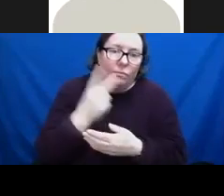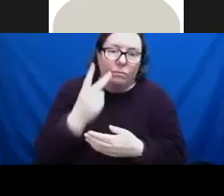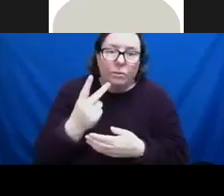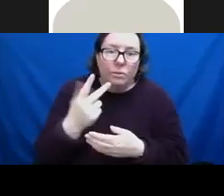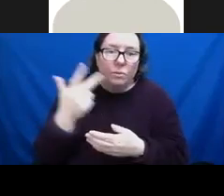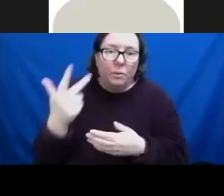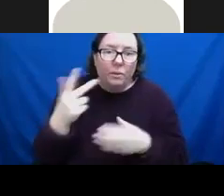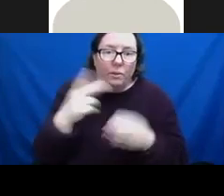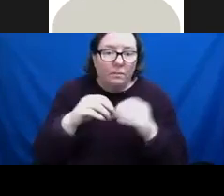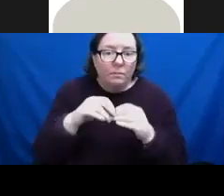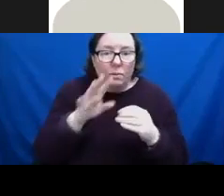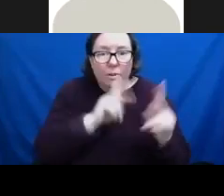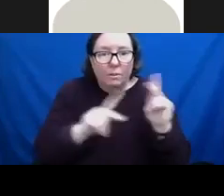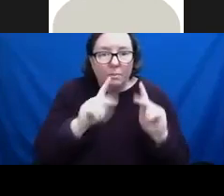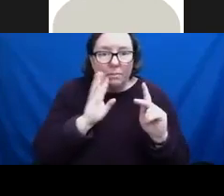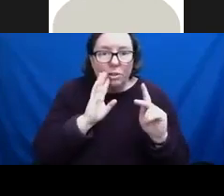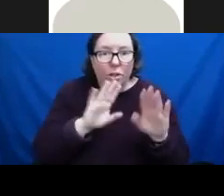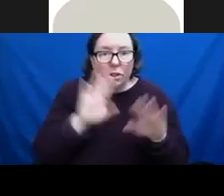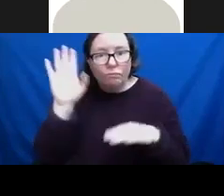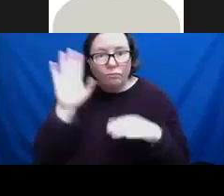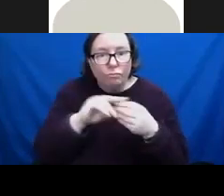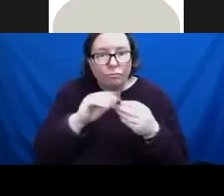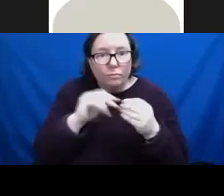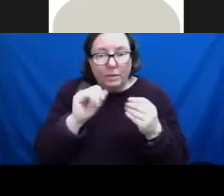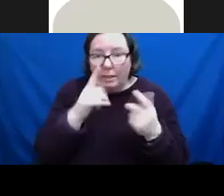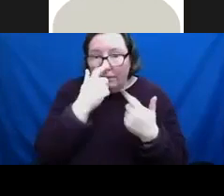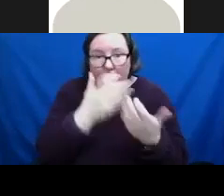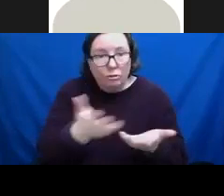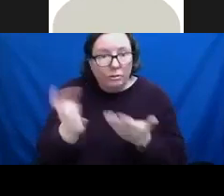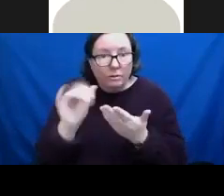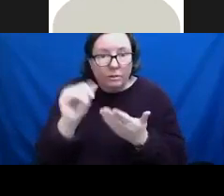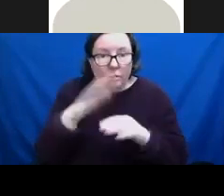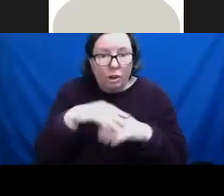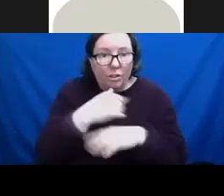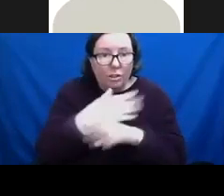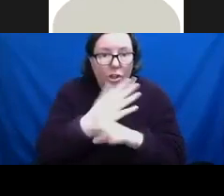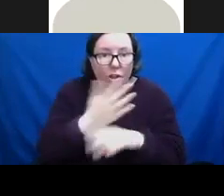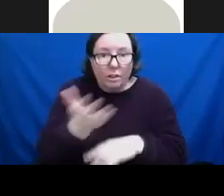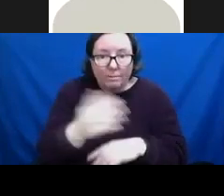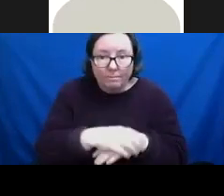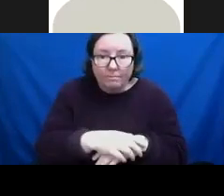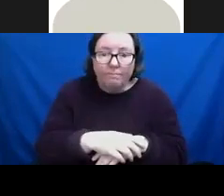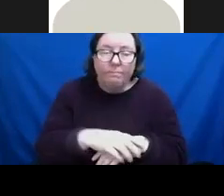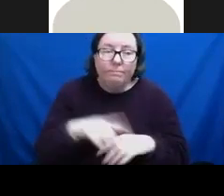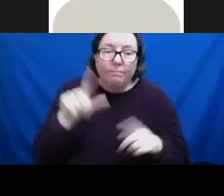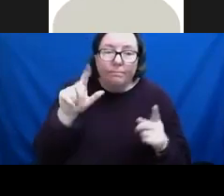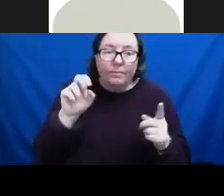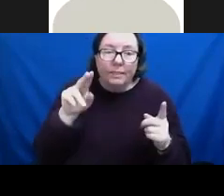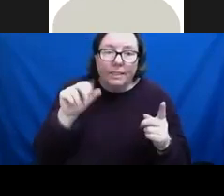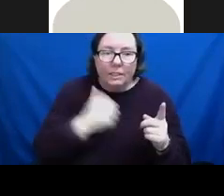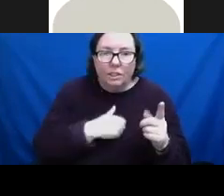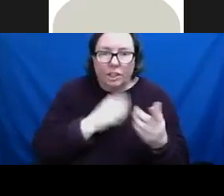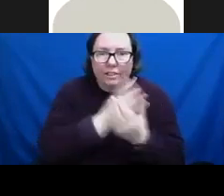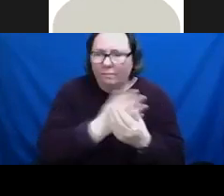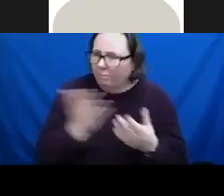if there's interest. So yes. We have, sorry, I apologize.